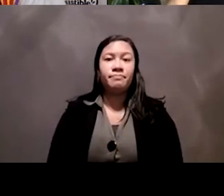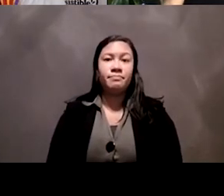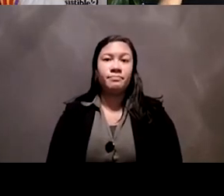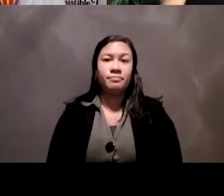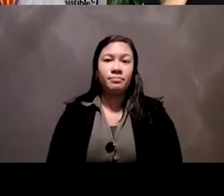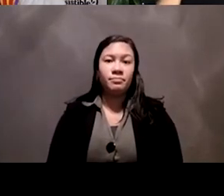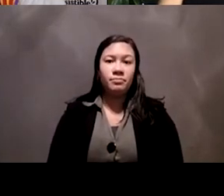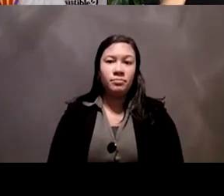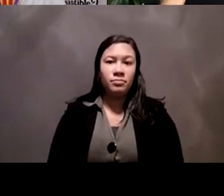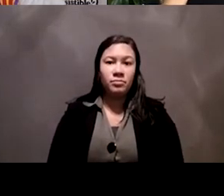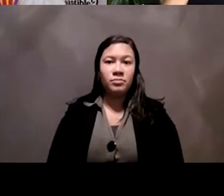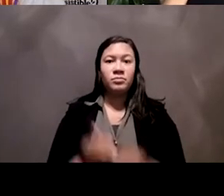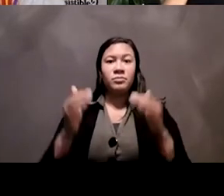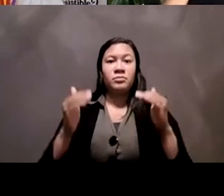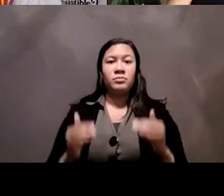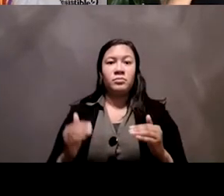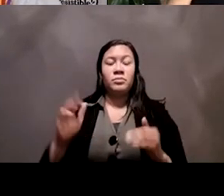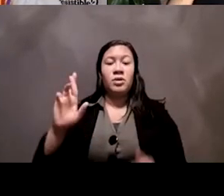I'll go.